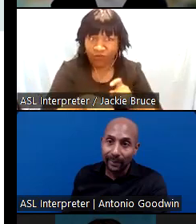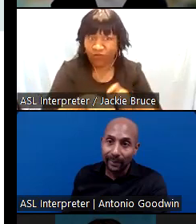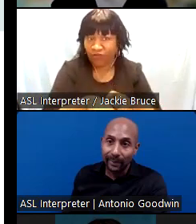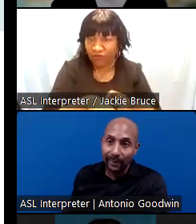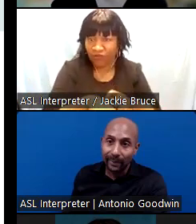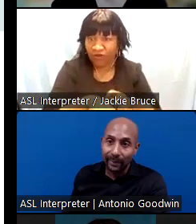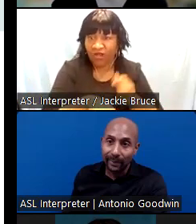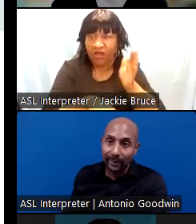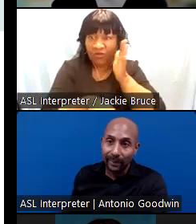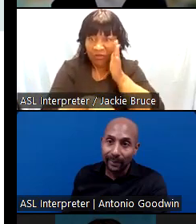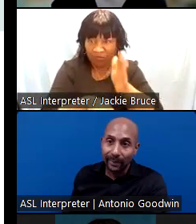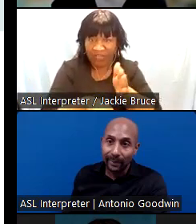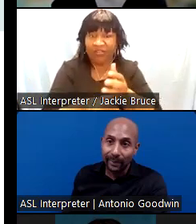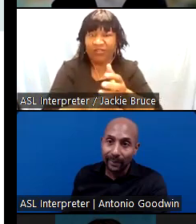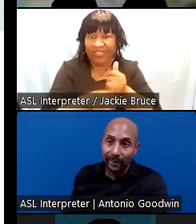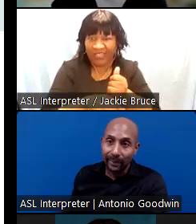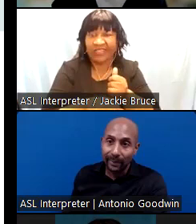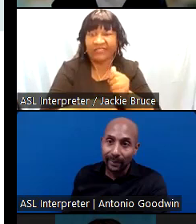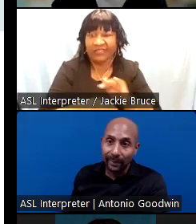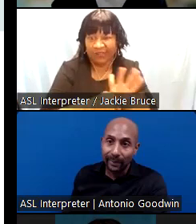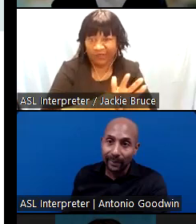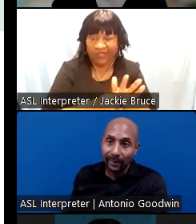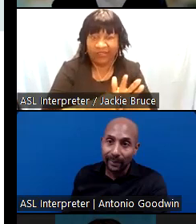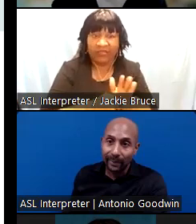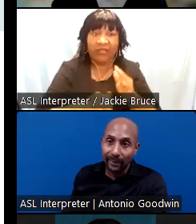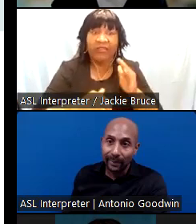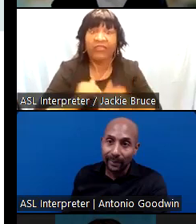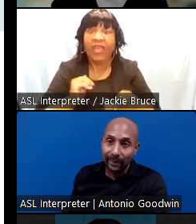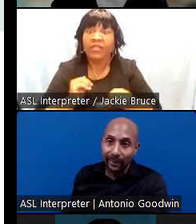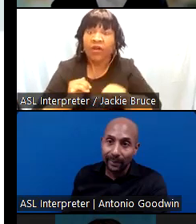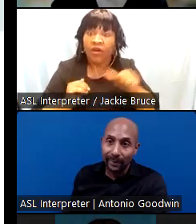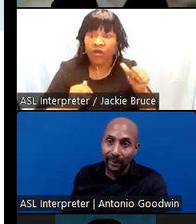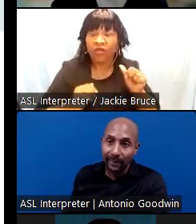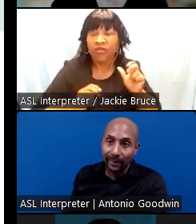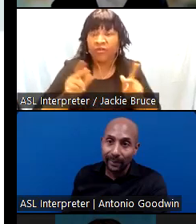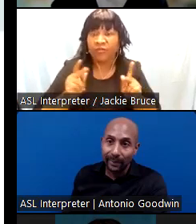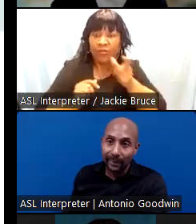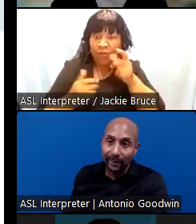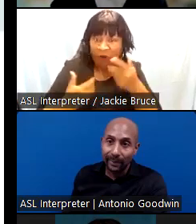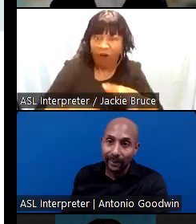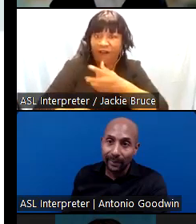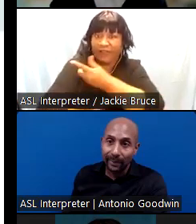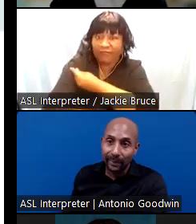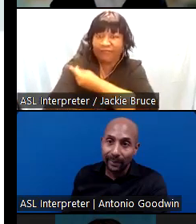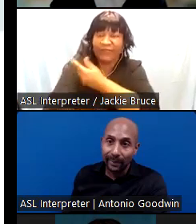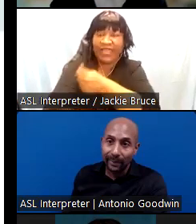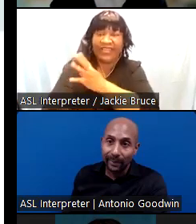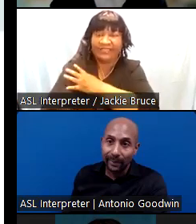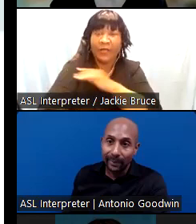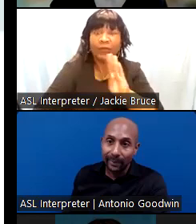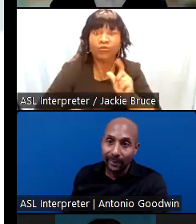more likely to get COVID than folks who are up to date and boosted.